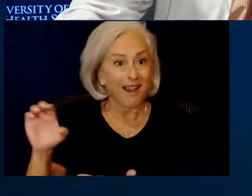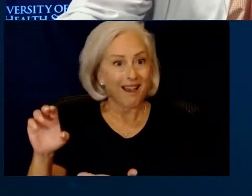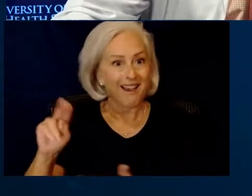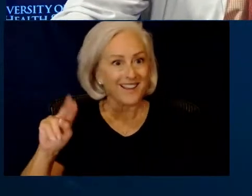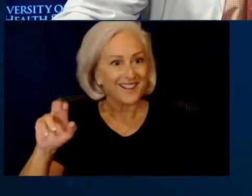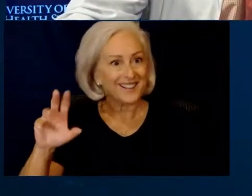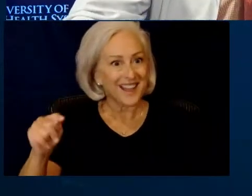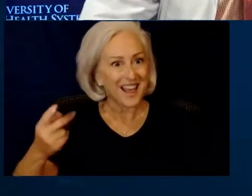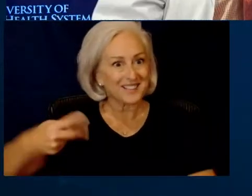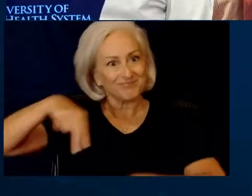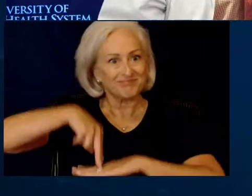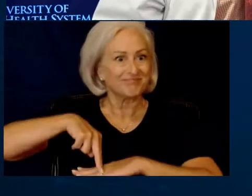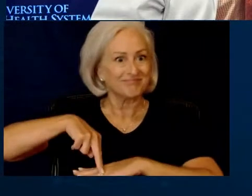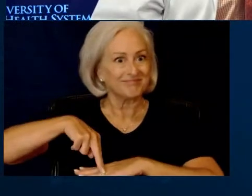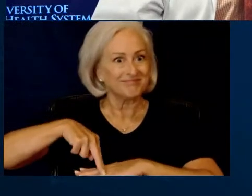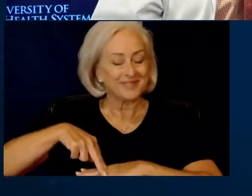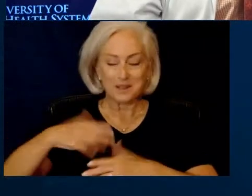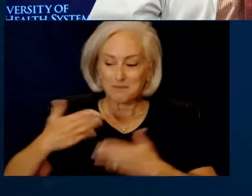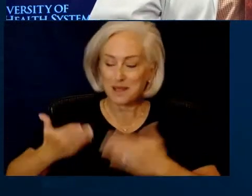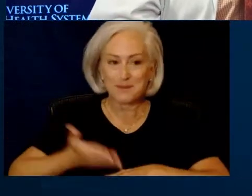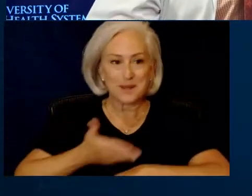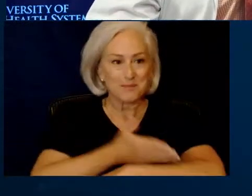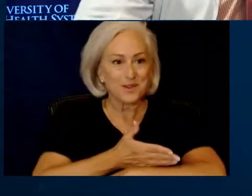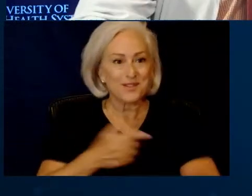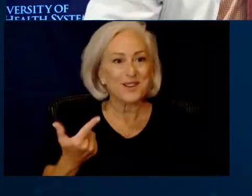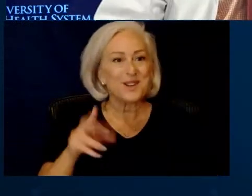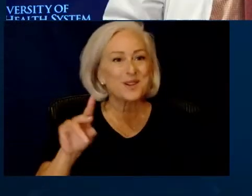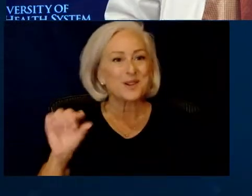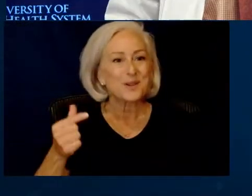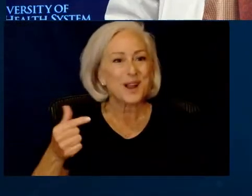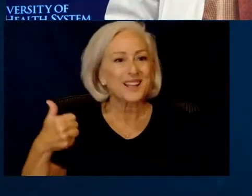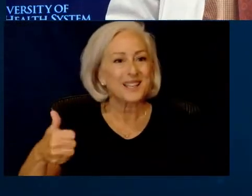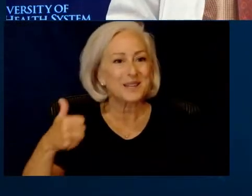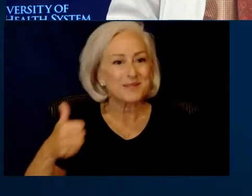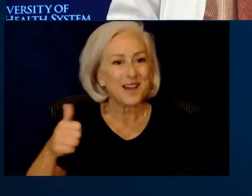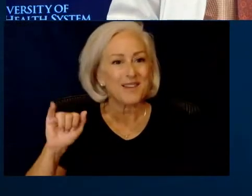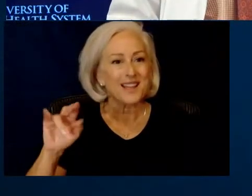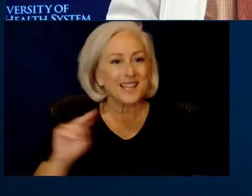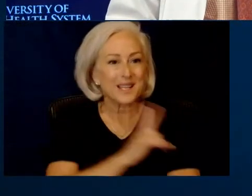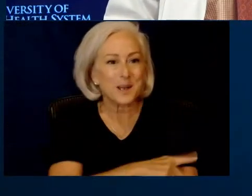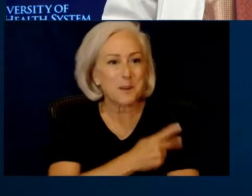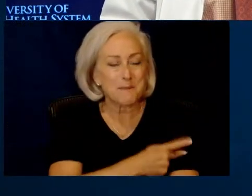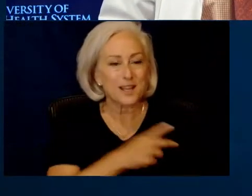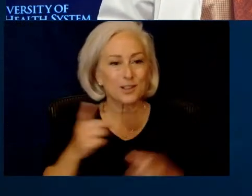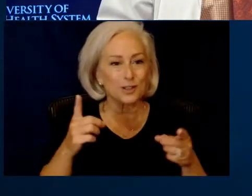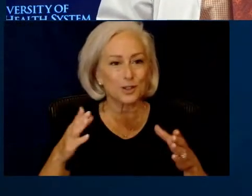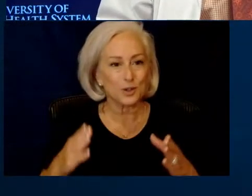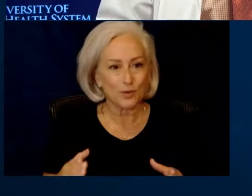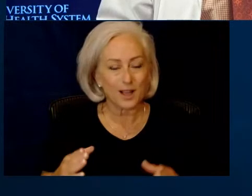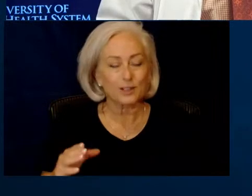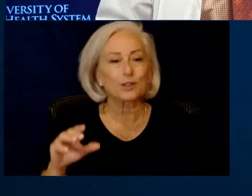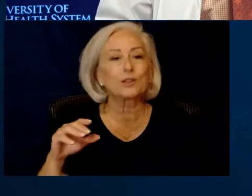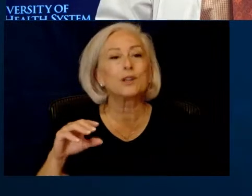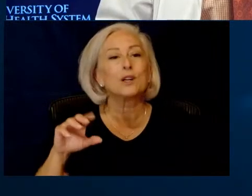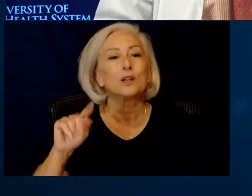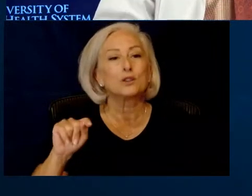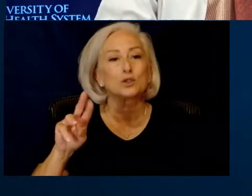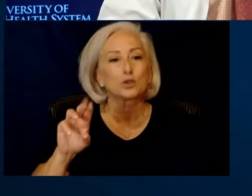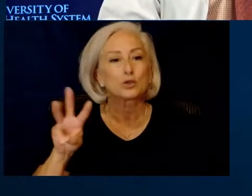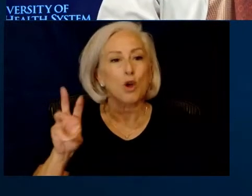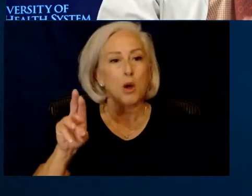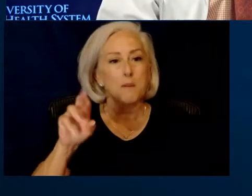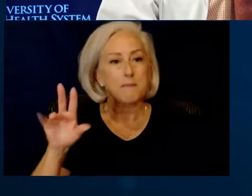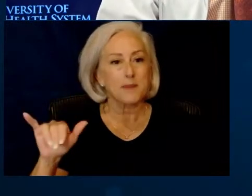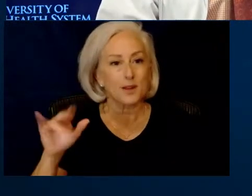about more permanently. Greg is the Clinical Director of Inpatient Services at our Strawberry Hill campus and a psychologist here at the health system. Dr.